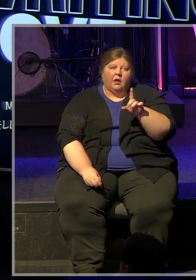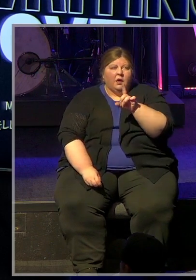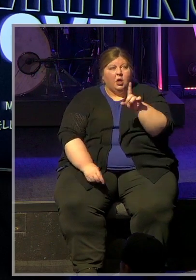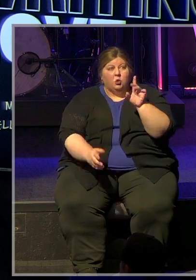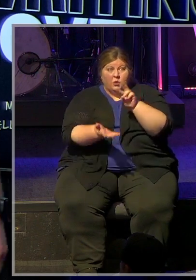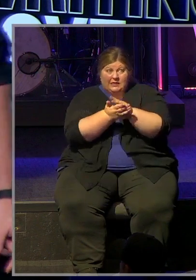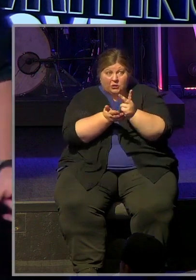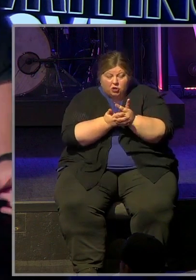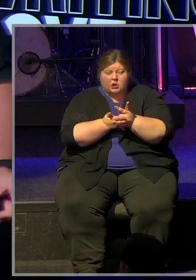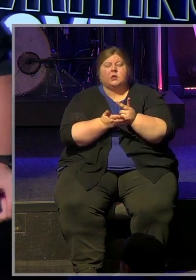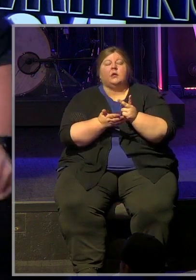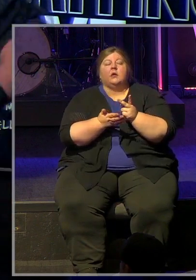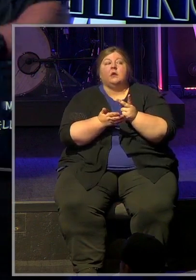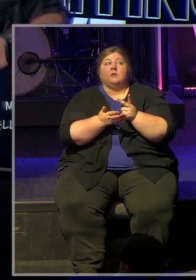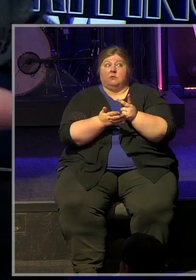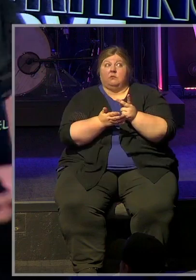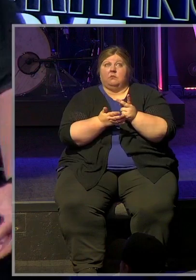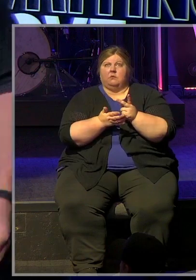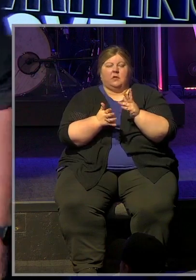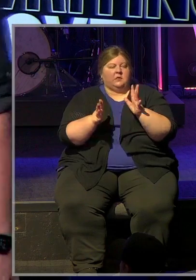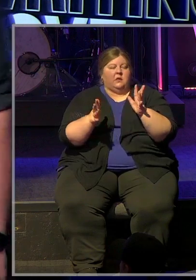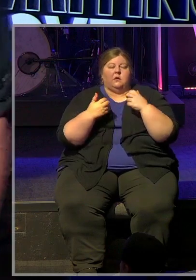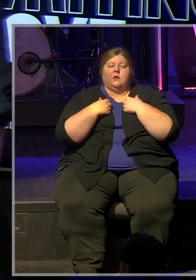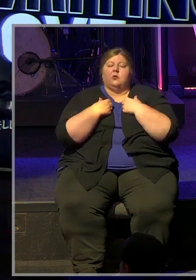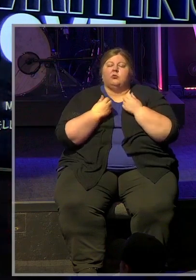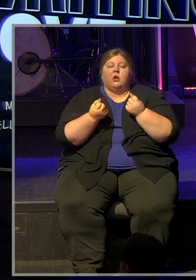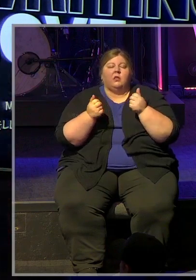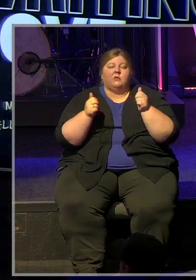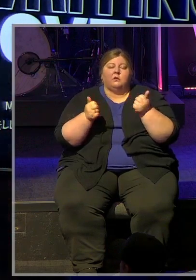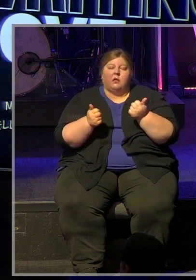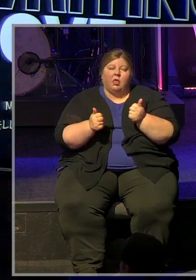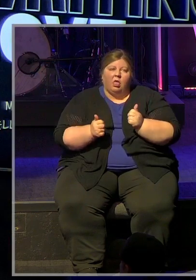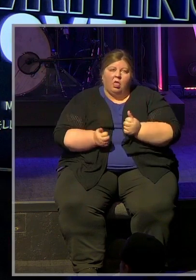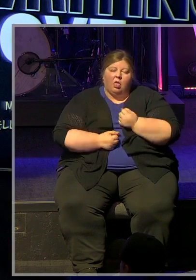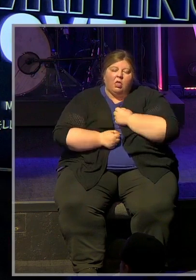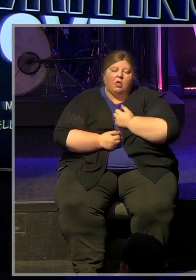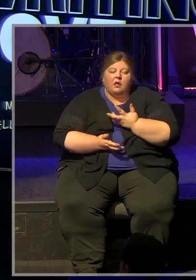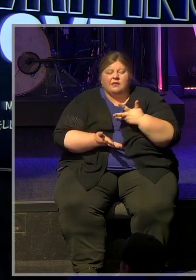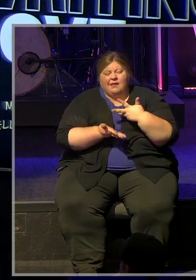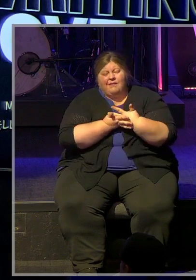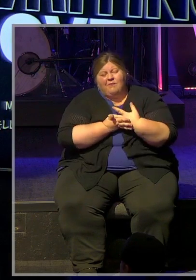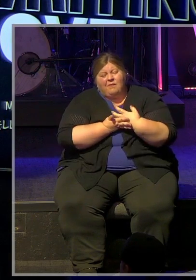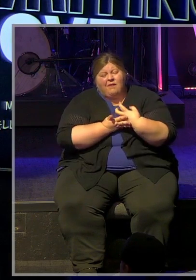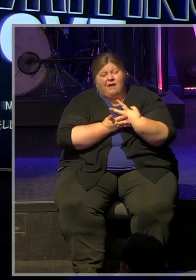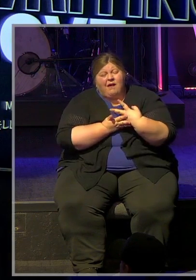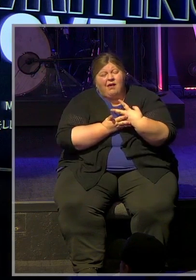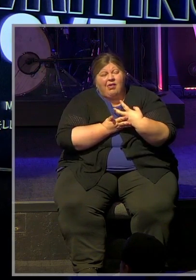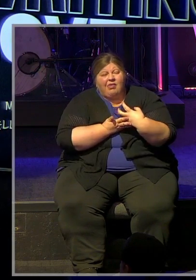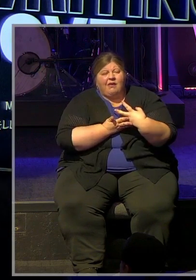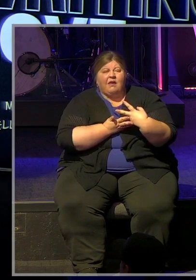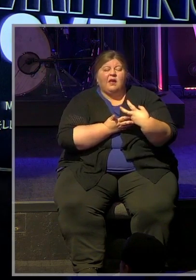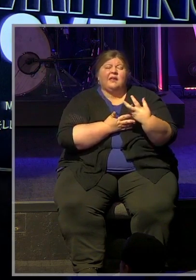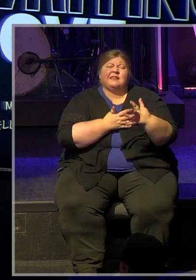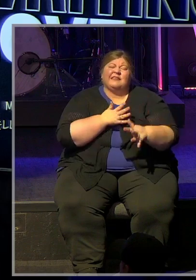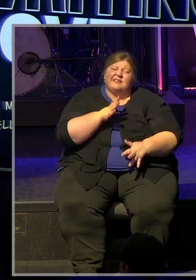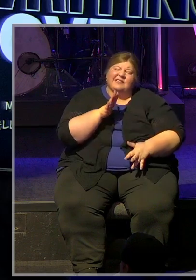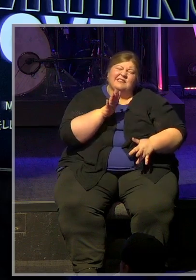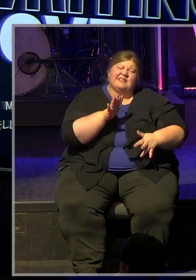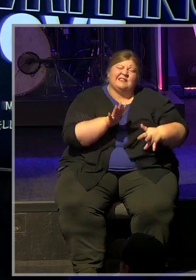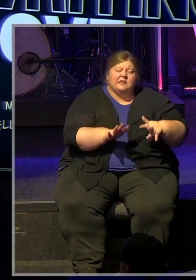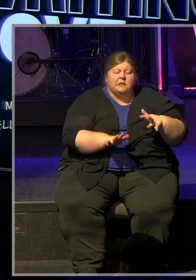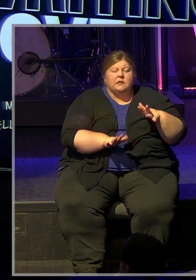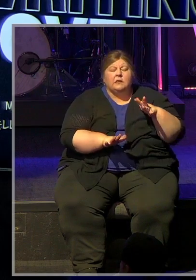to the kitchen. At this point, it's like his strength is so zapped, he's like crawling. And as he walks or as he crawls into the